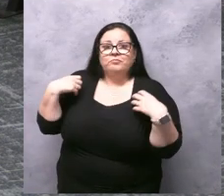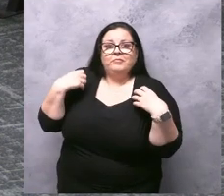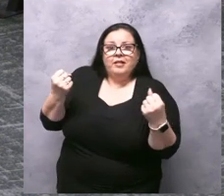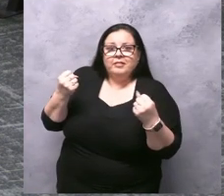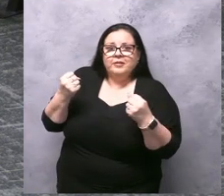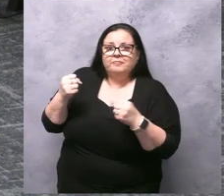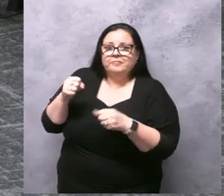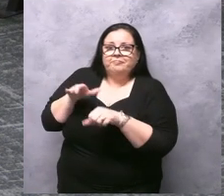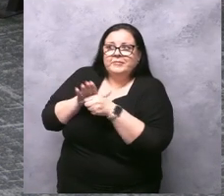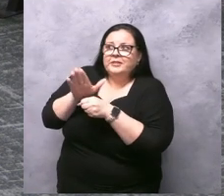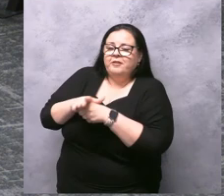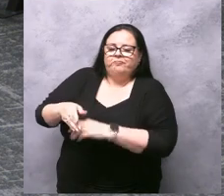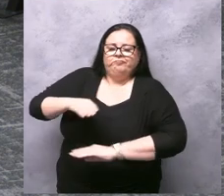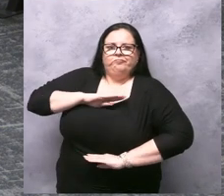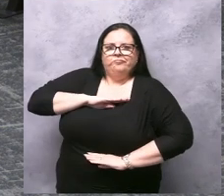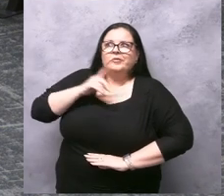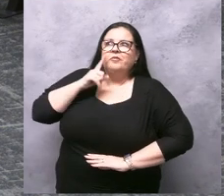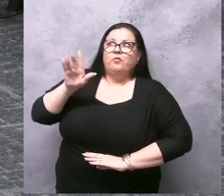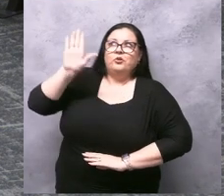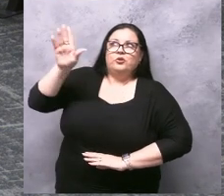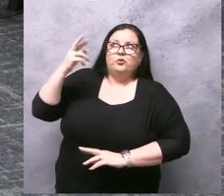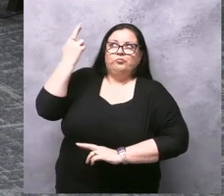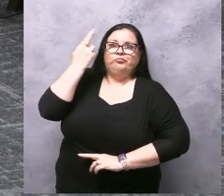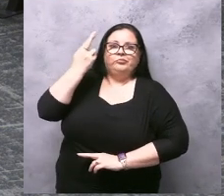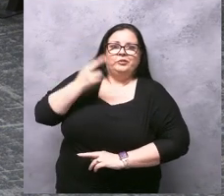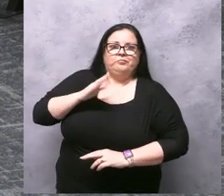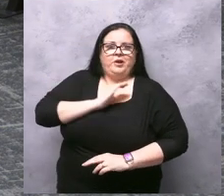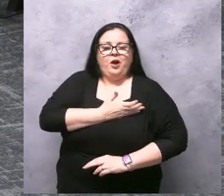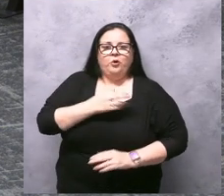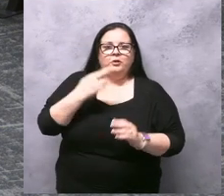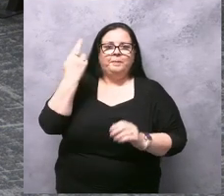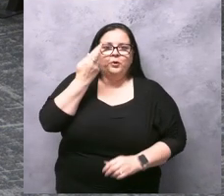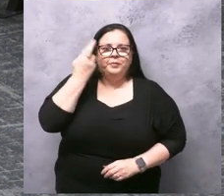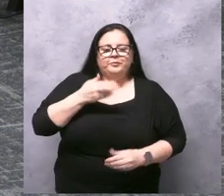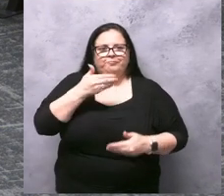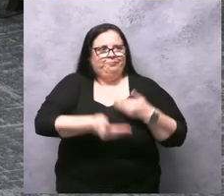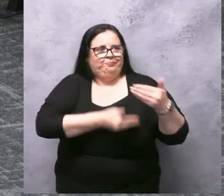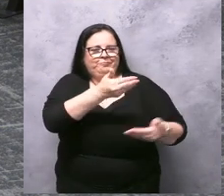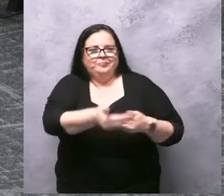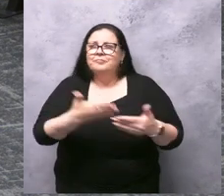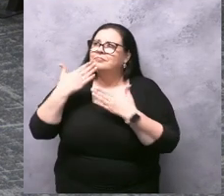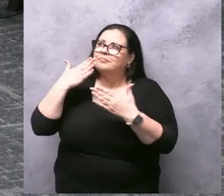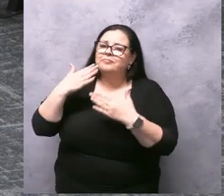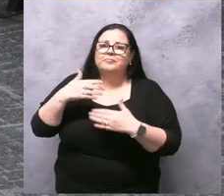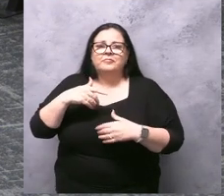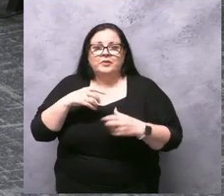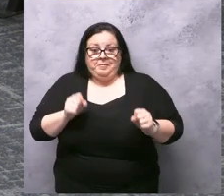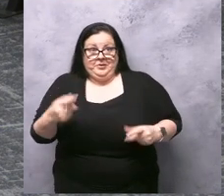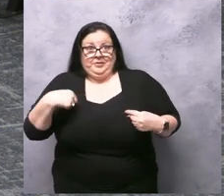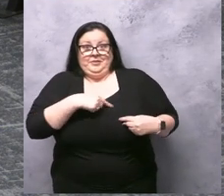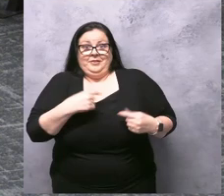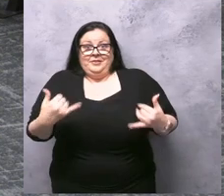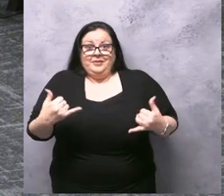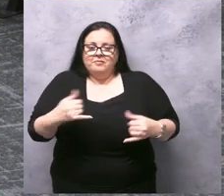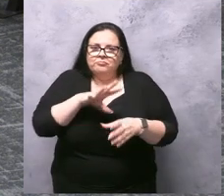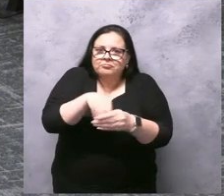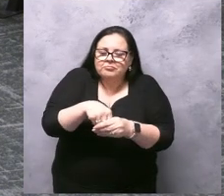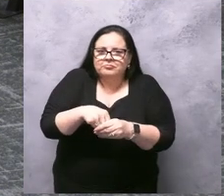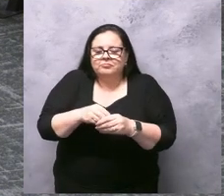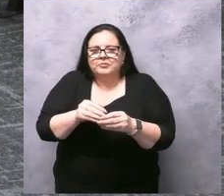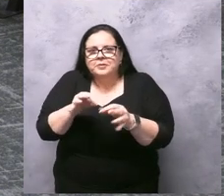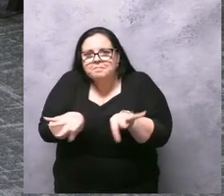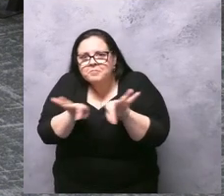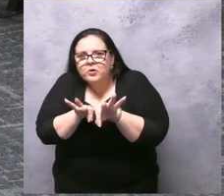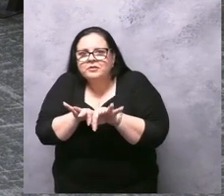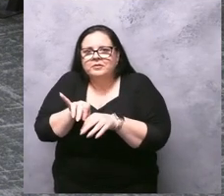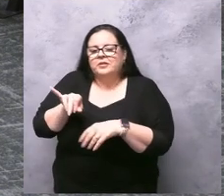need to fulfill our purposes. Thank you for the opportunity to be involved in meaningful and lasting work, and